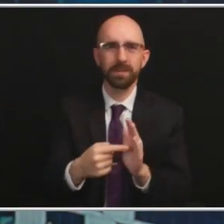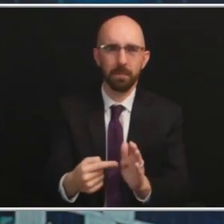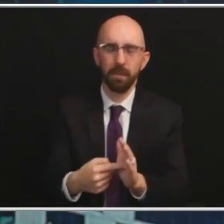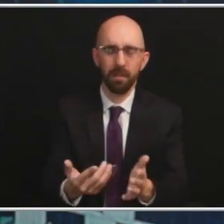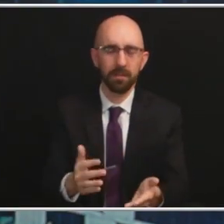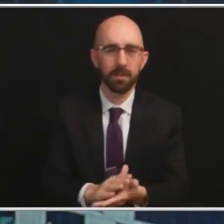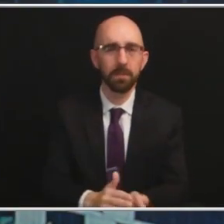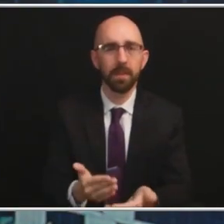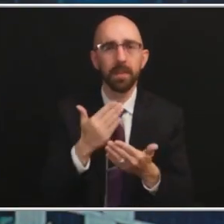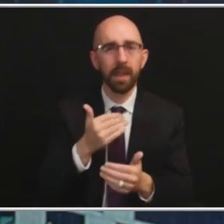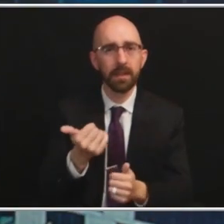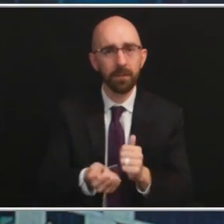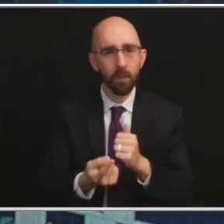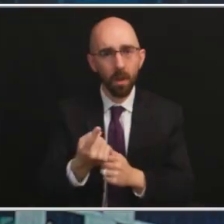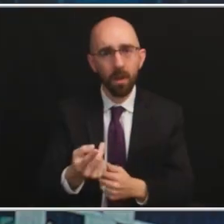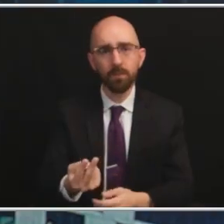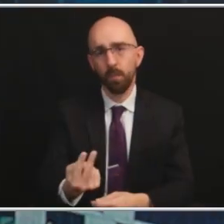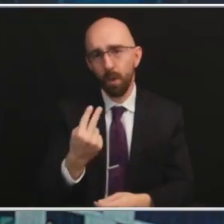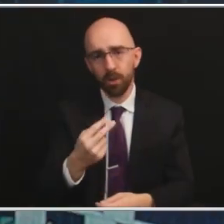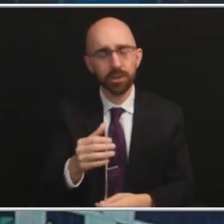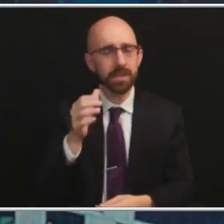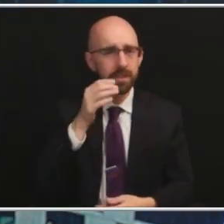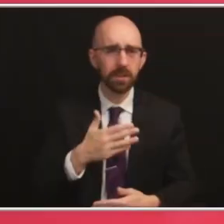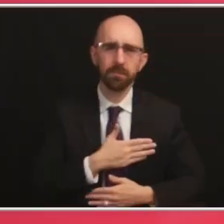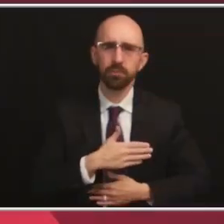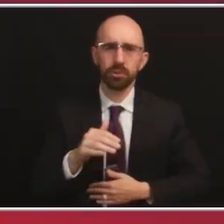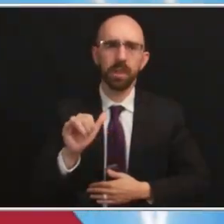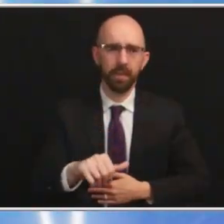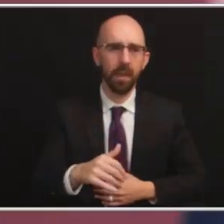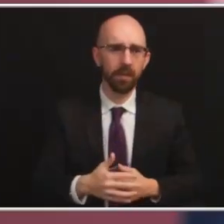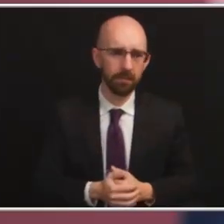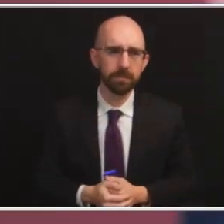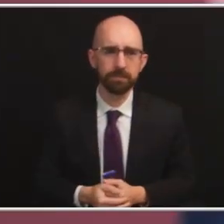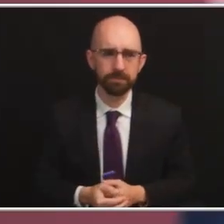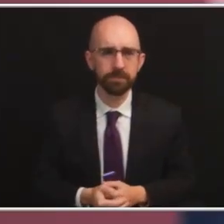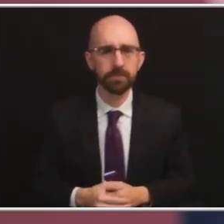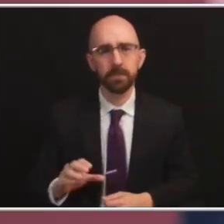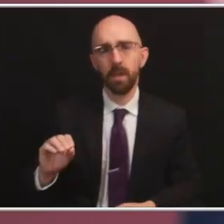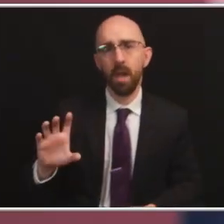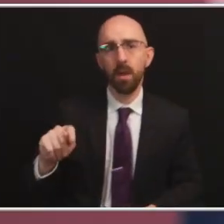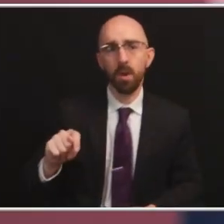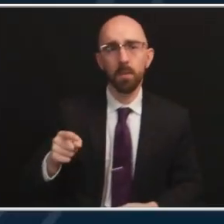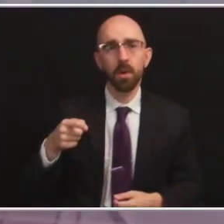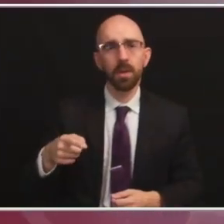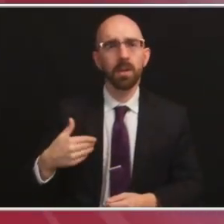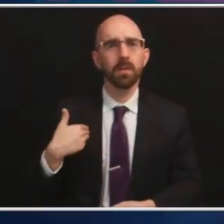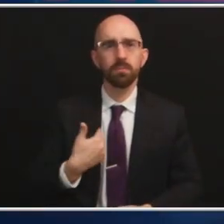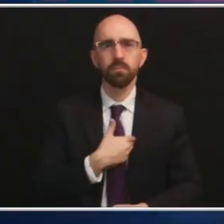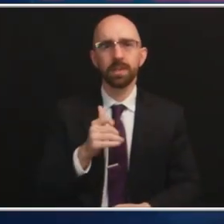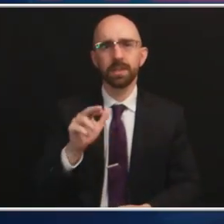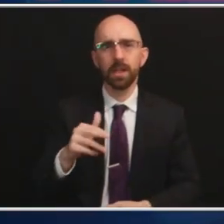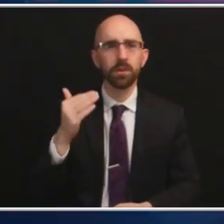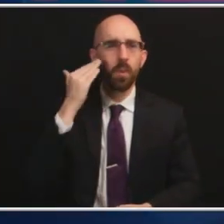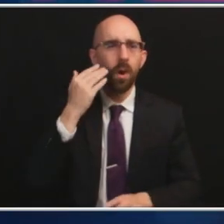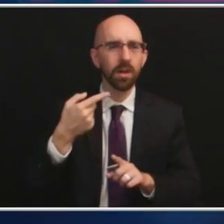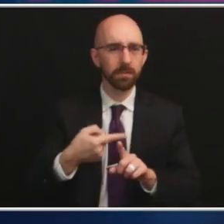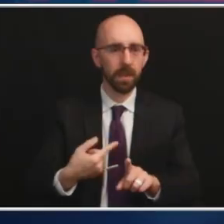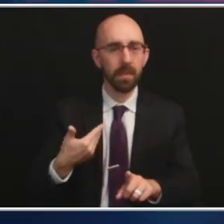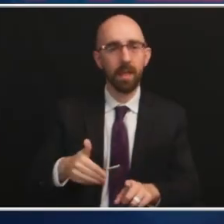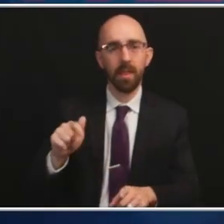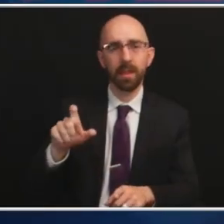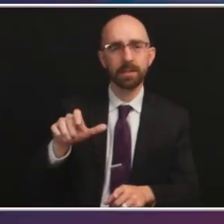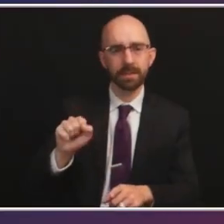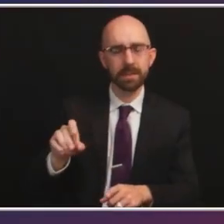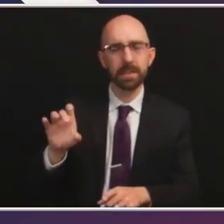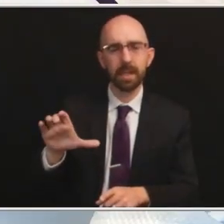everyone for watching and listening. Really appreciate it. October is Breast Cancer Awareness Month. I'm Alexis Del Cid on the next